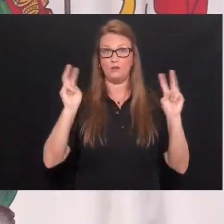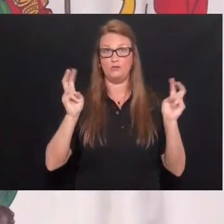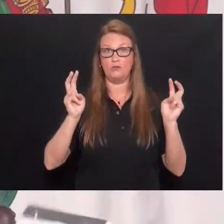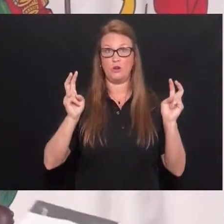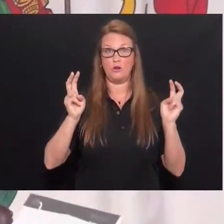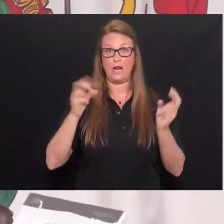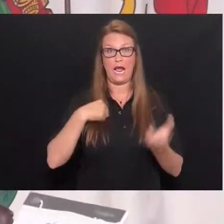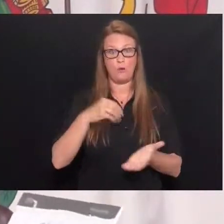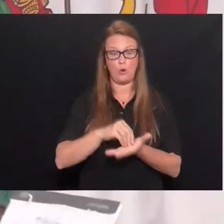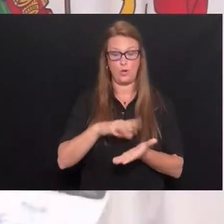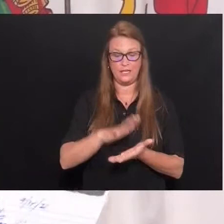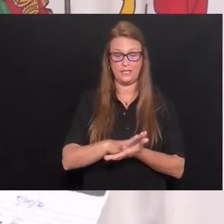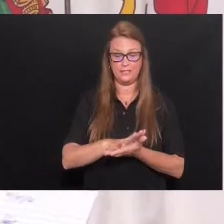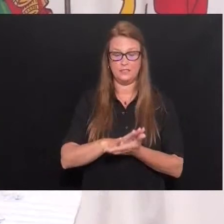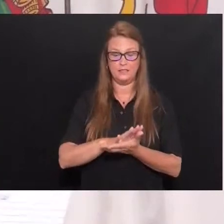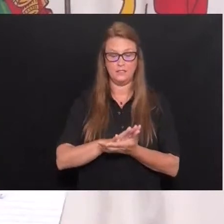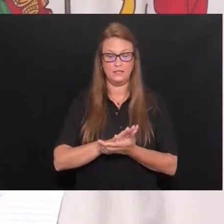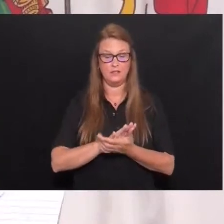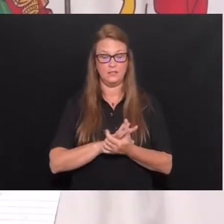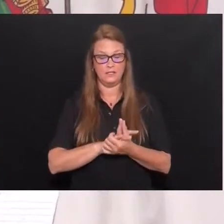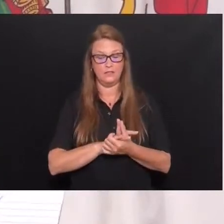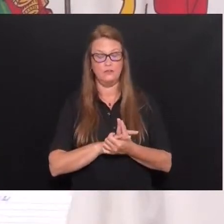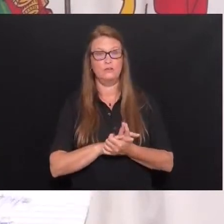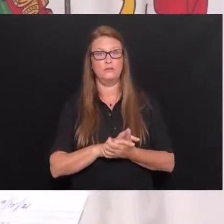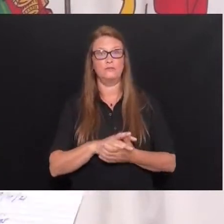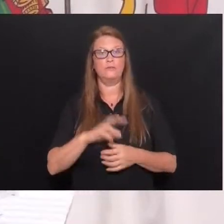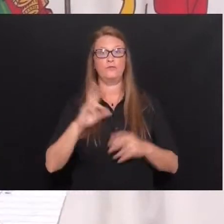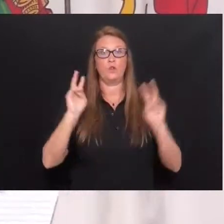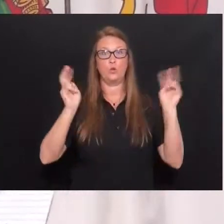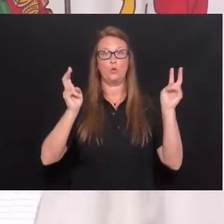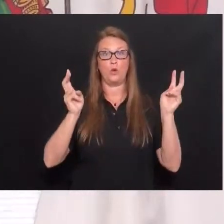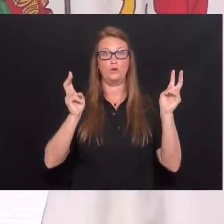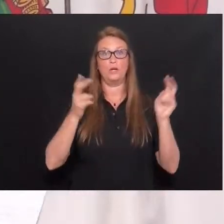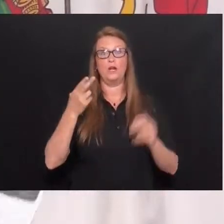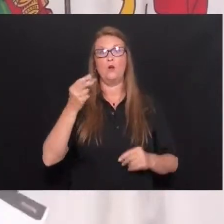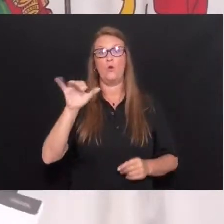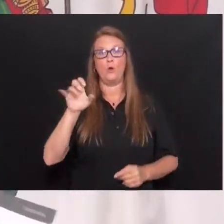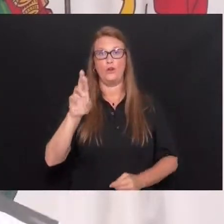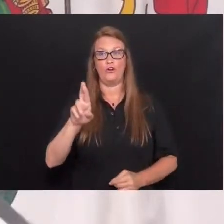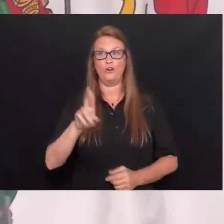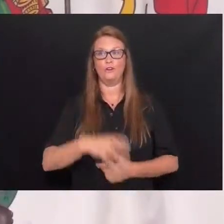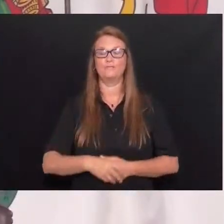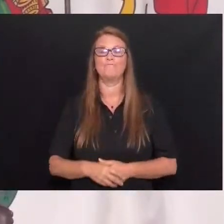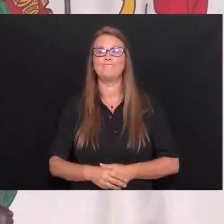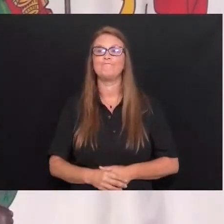here. All of this can be avoided. Put quotation marks, General Hoyer.